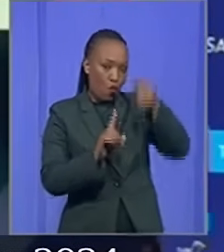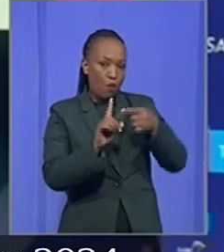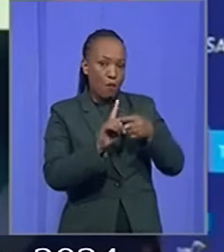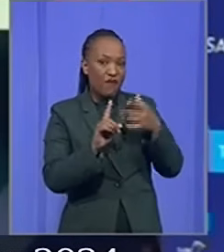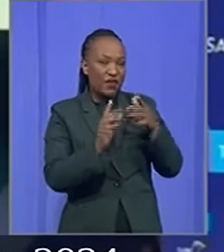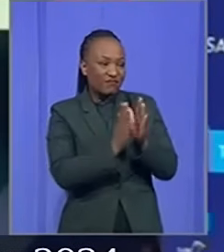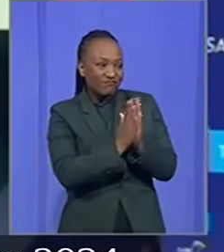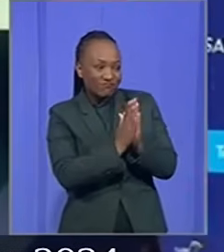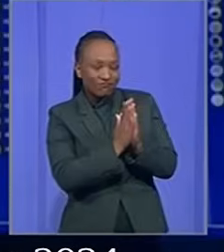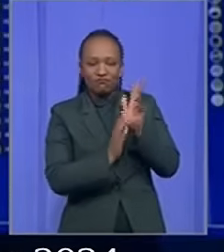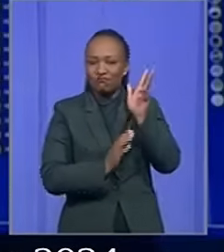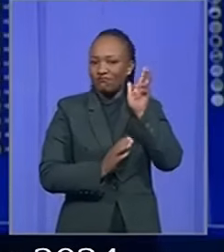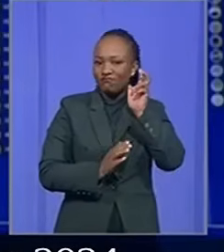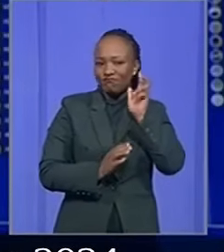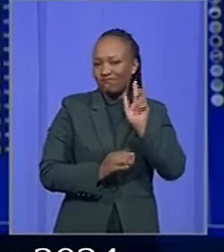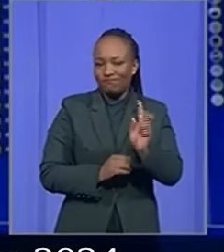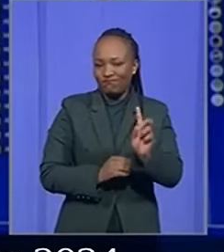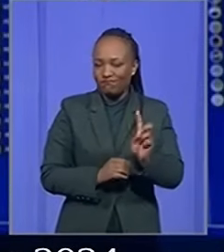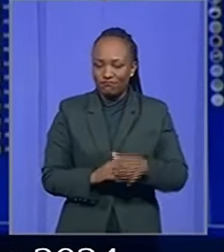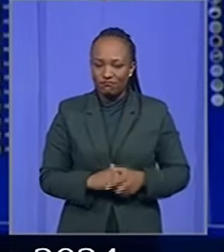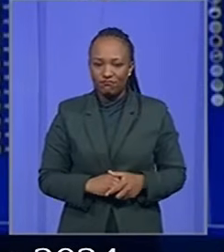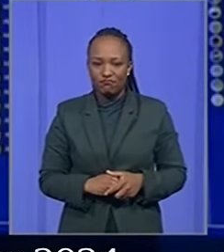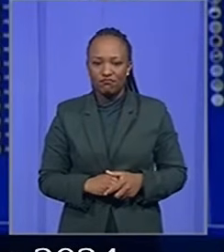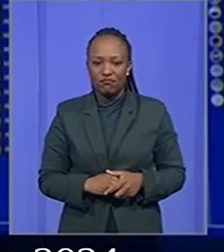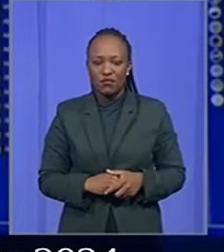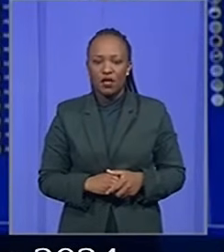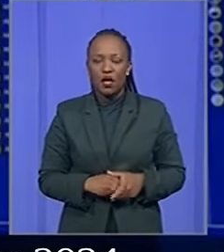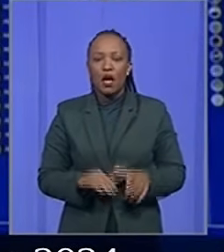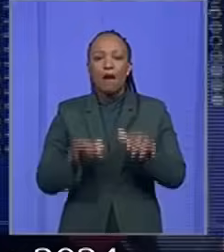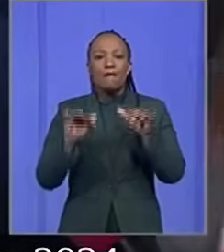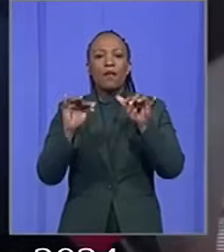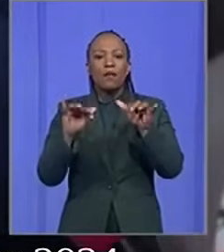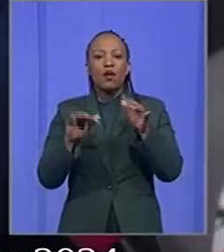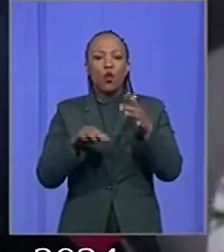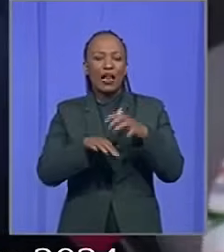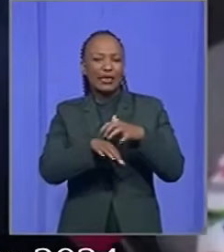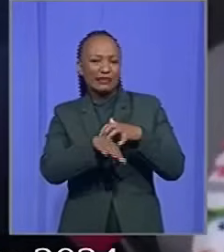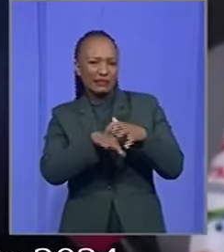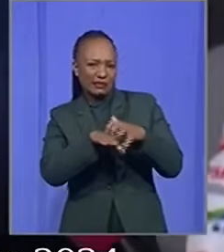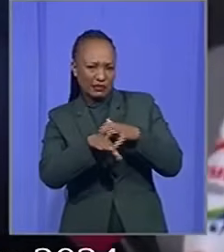ka ba sekelwa tsebe. People will be provoking us because